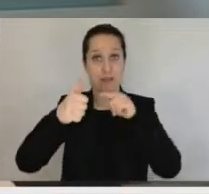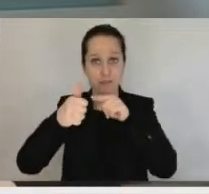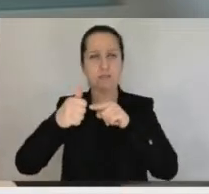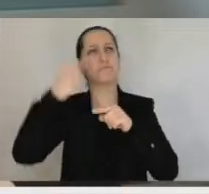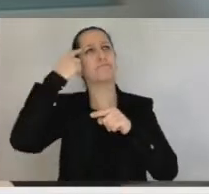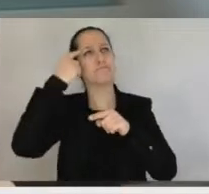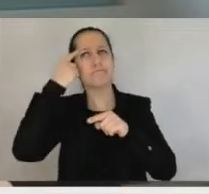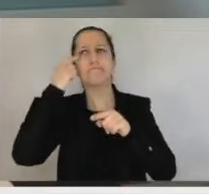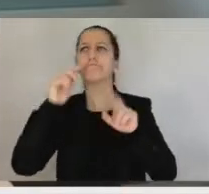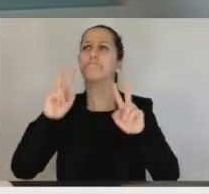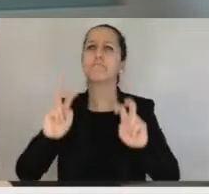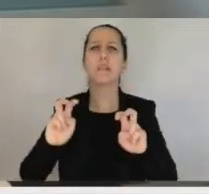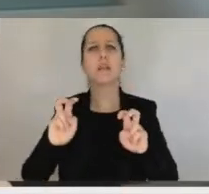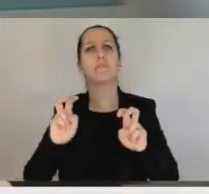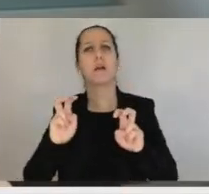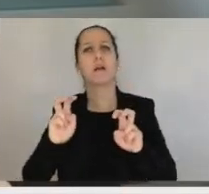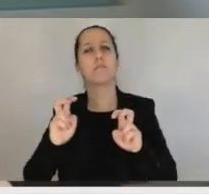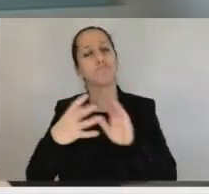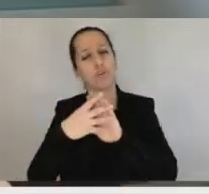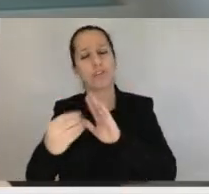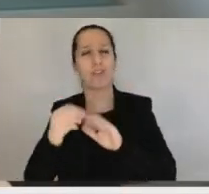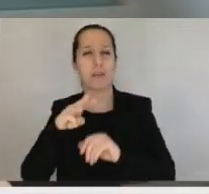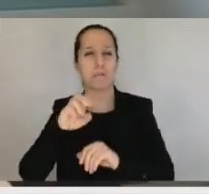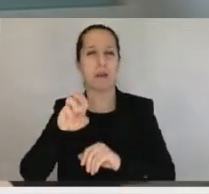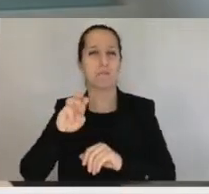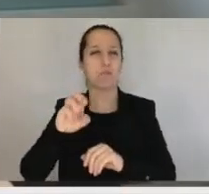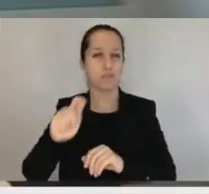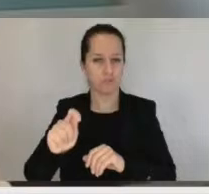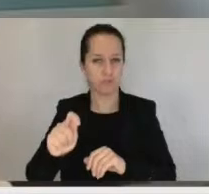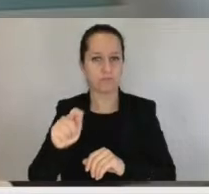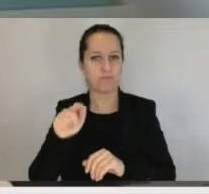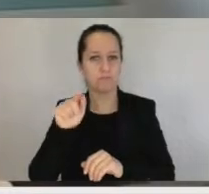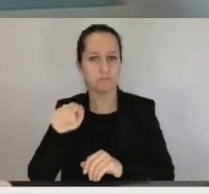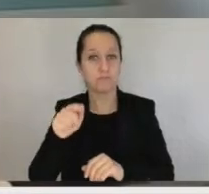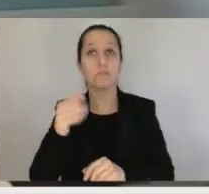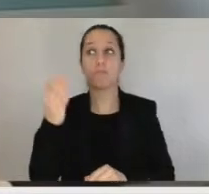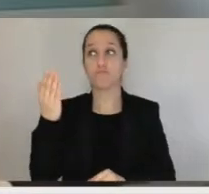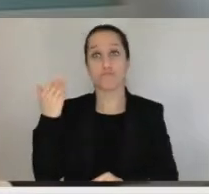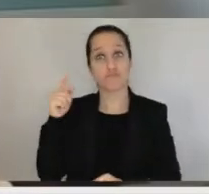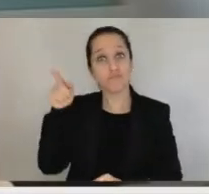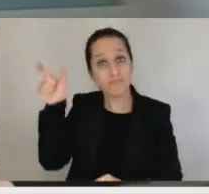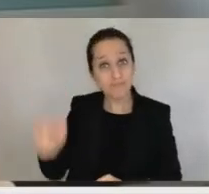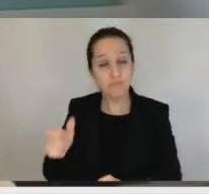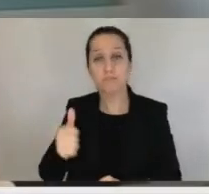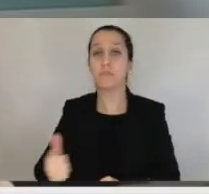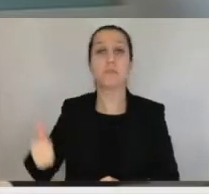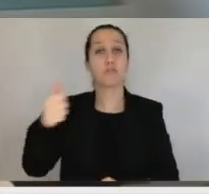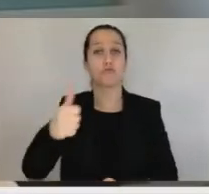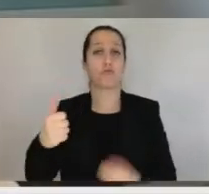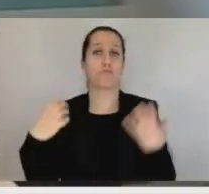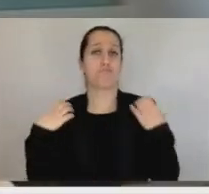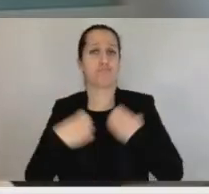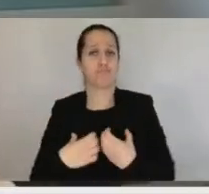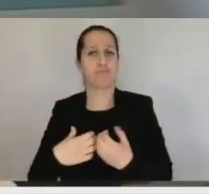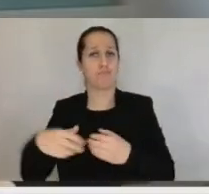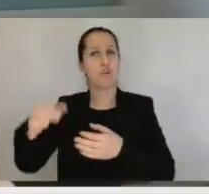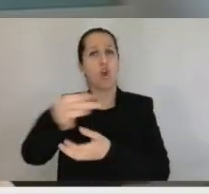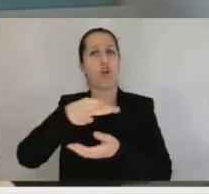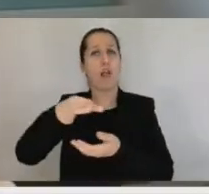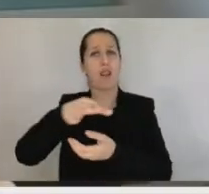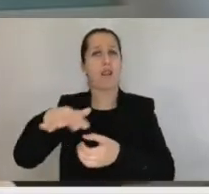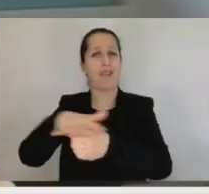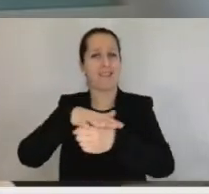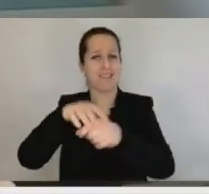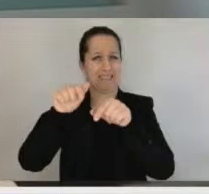was the chief executive of the city government and the political leader. And then they